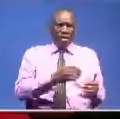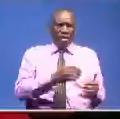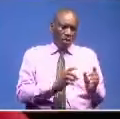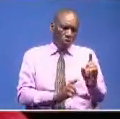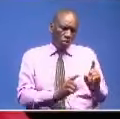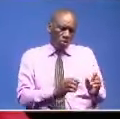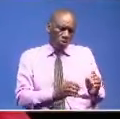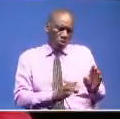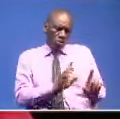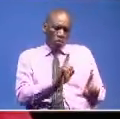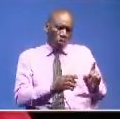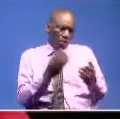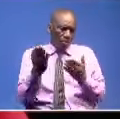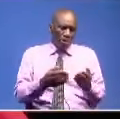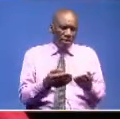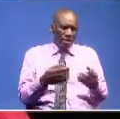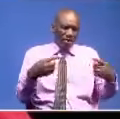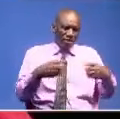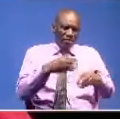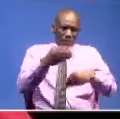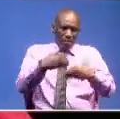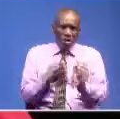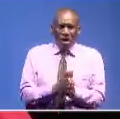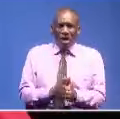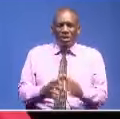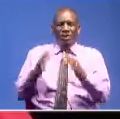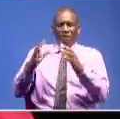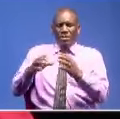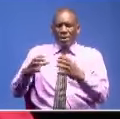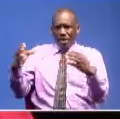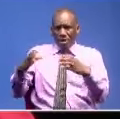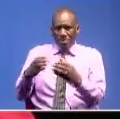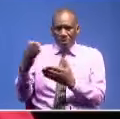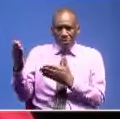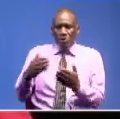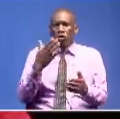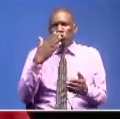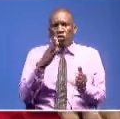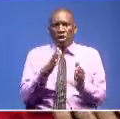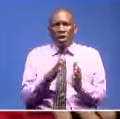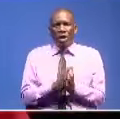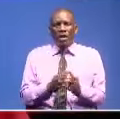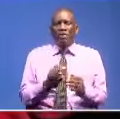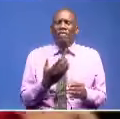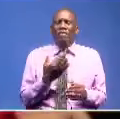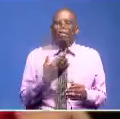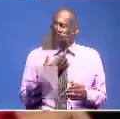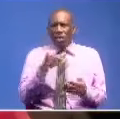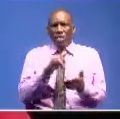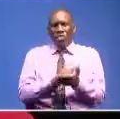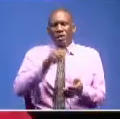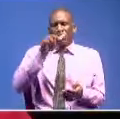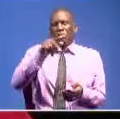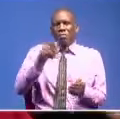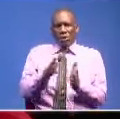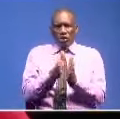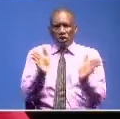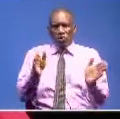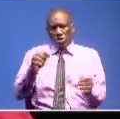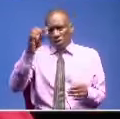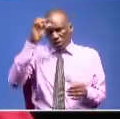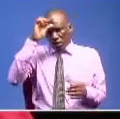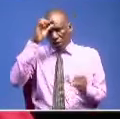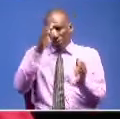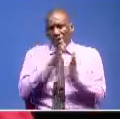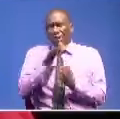recipes, and the big company delivers the flour and the sugar. That's a PPP in a nutshell. The government